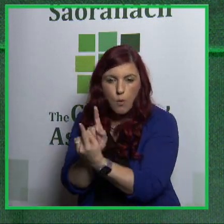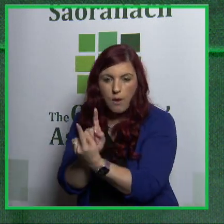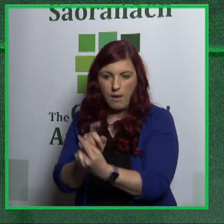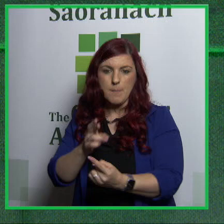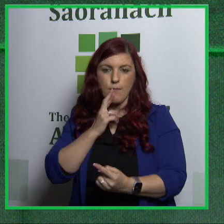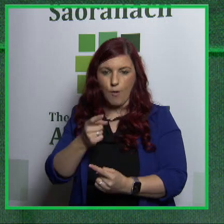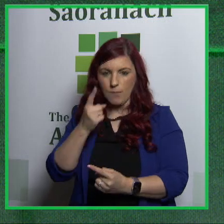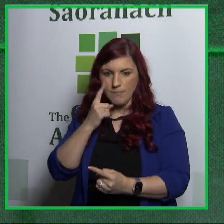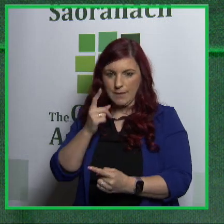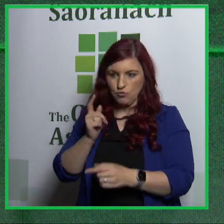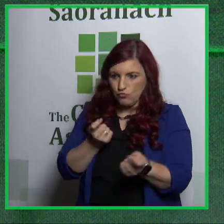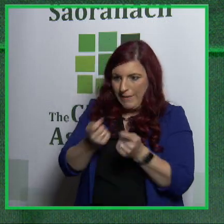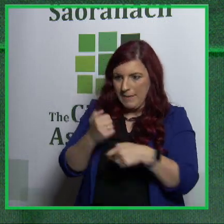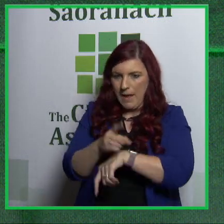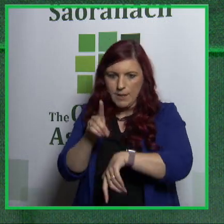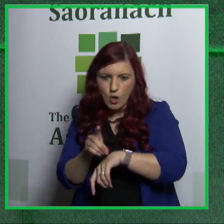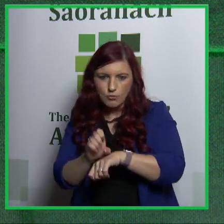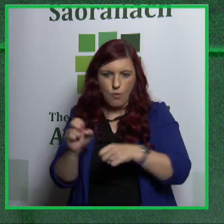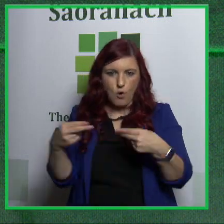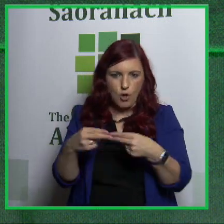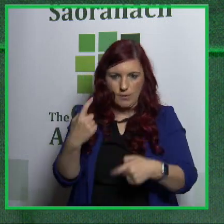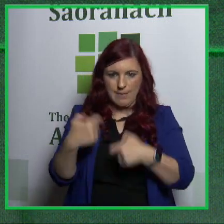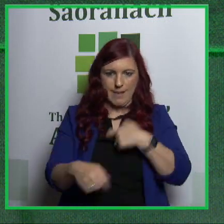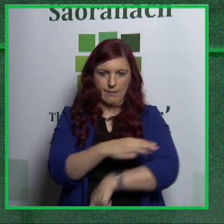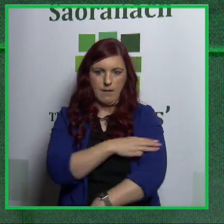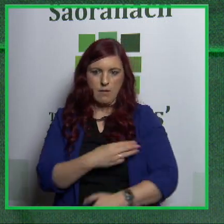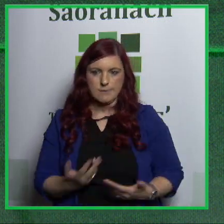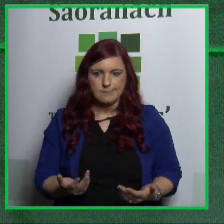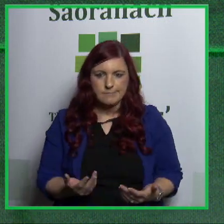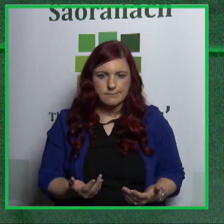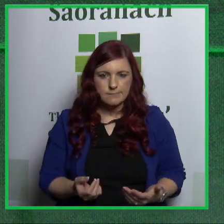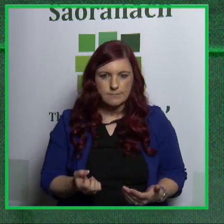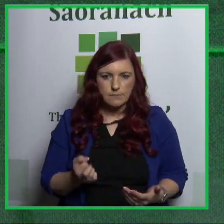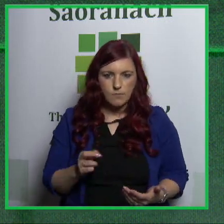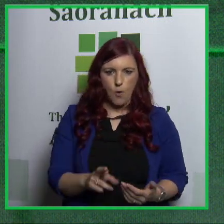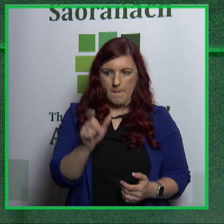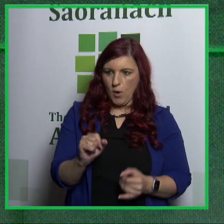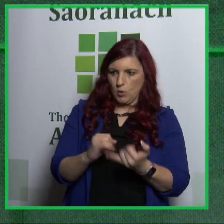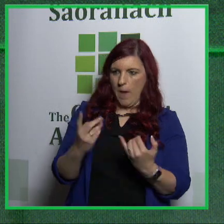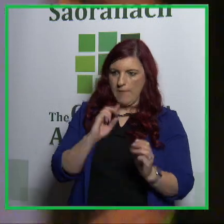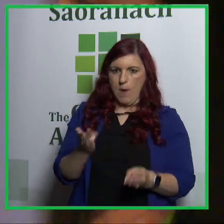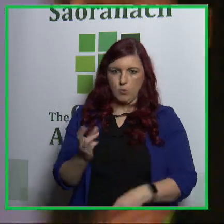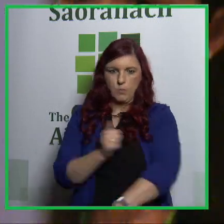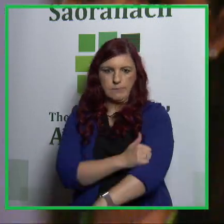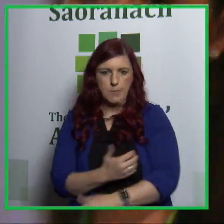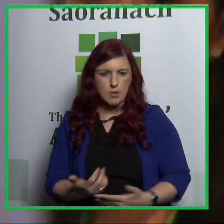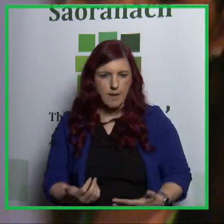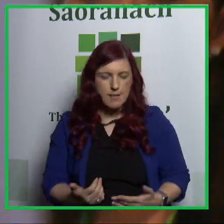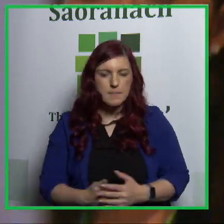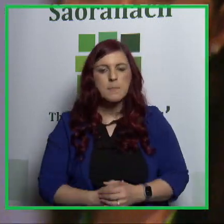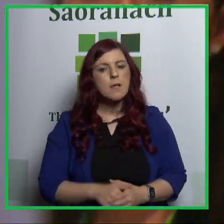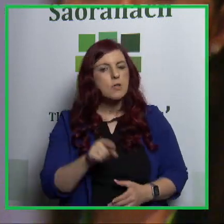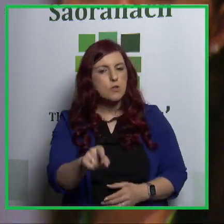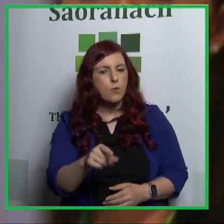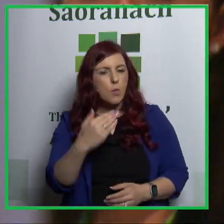be treated by a doctor or a nurse than I would be treated by somebody who has the power to detain me indefinitely. Gillian, I saw you nodding